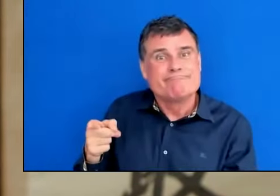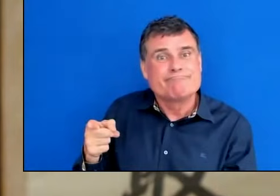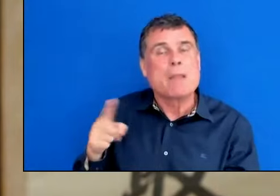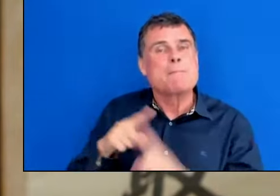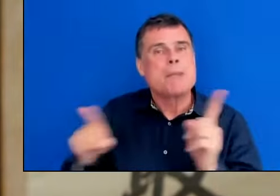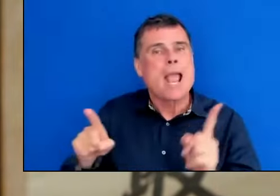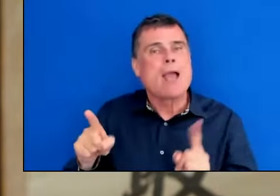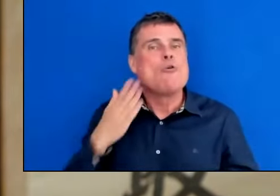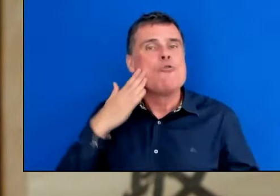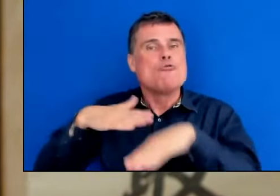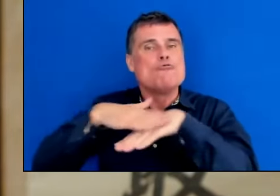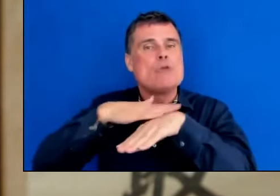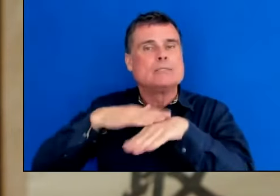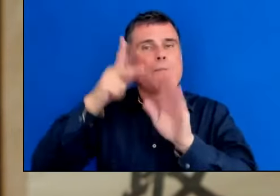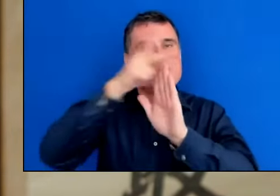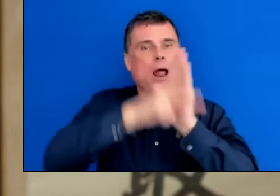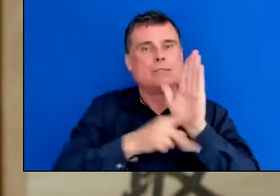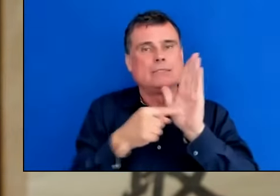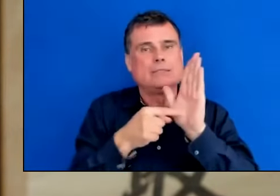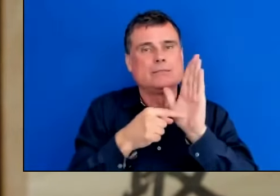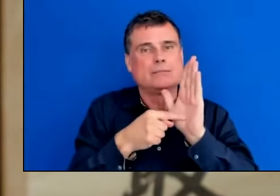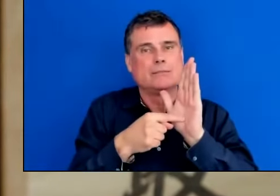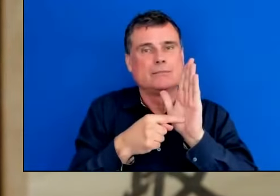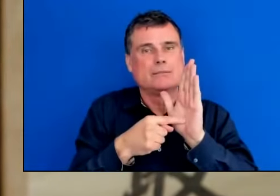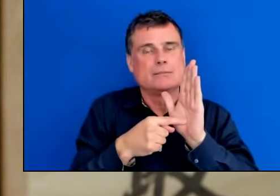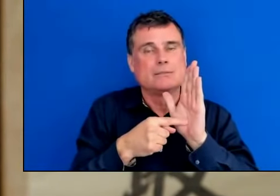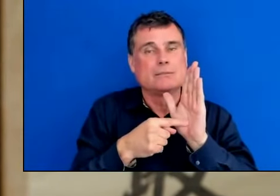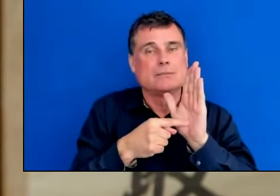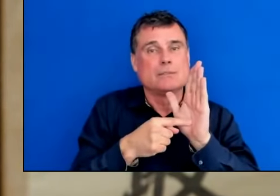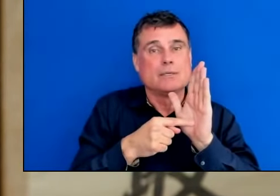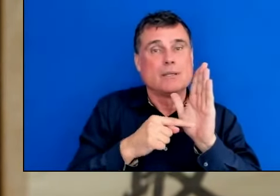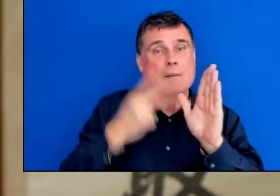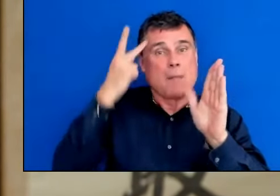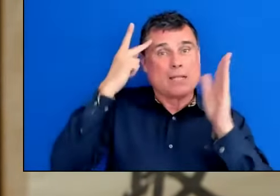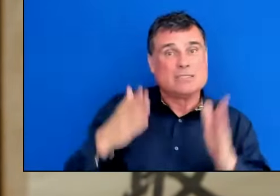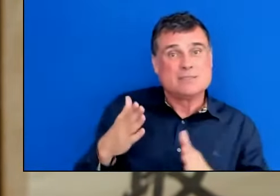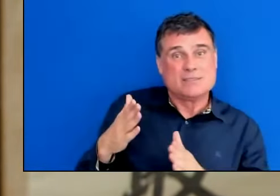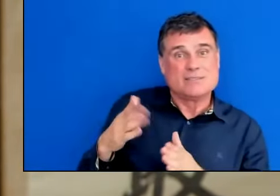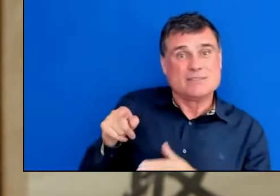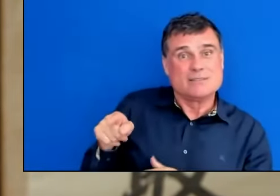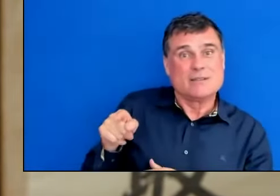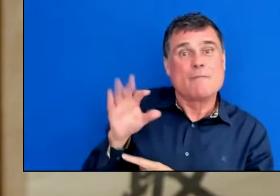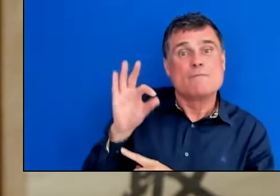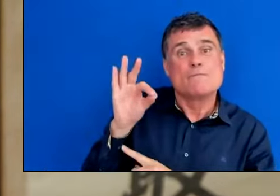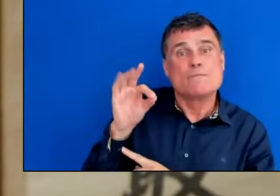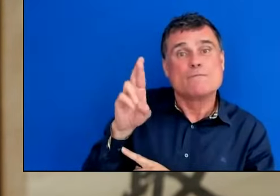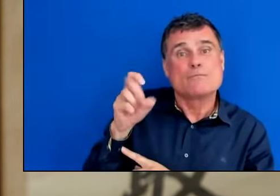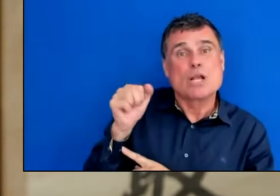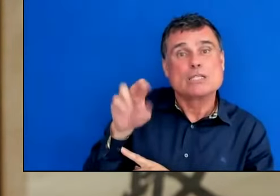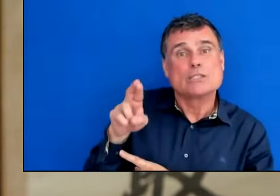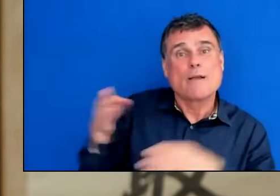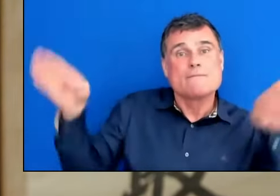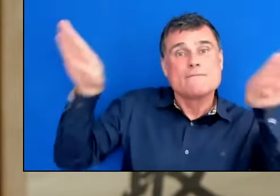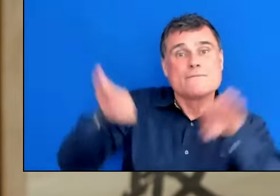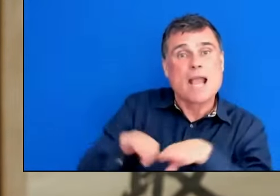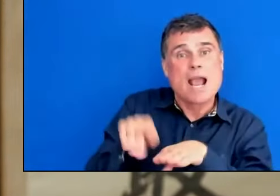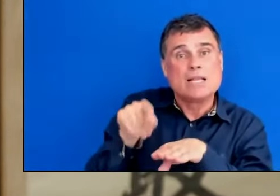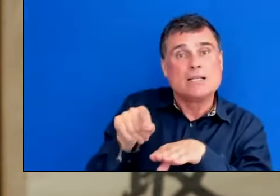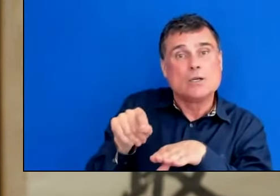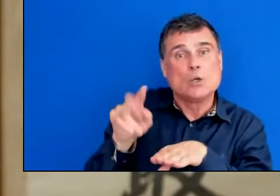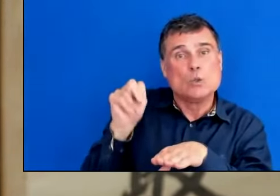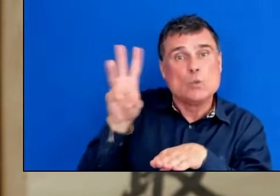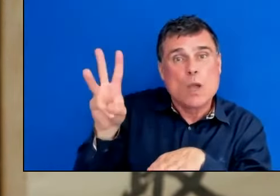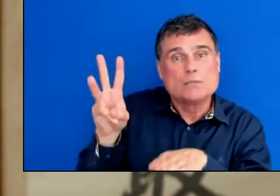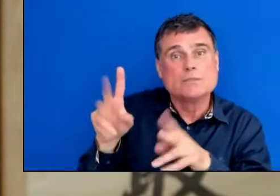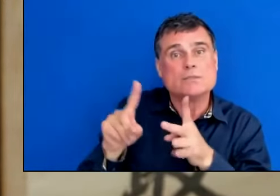racist politicians, especially MPs from the Fraser Valley, New